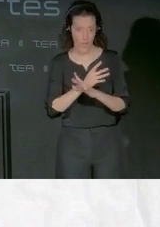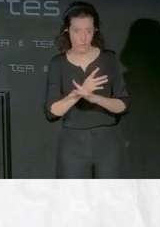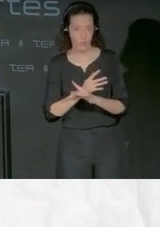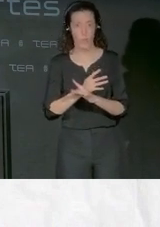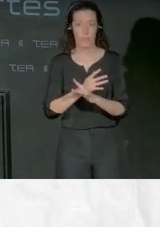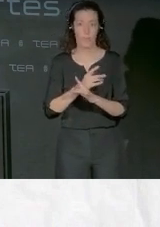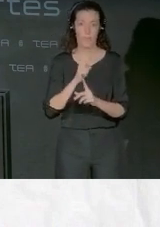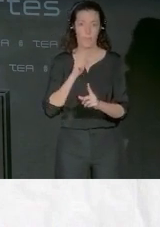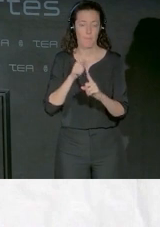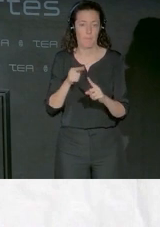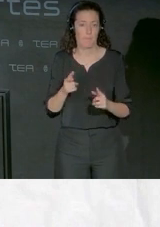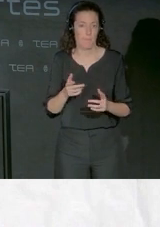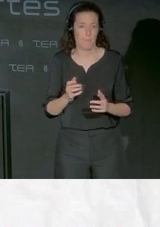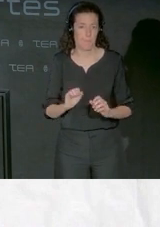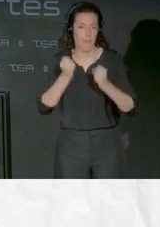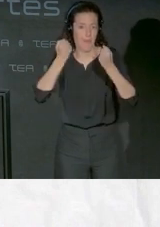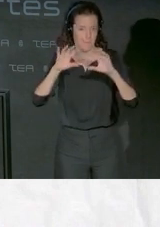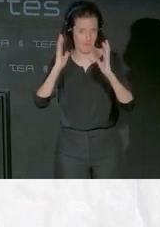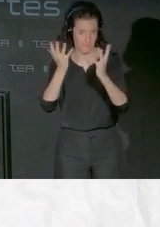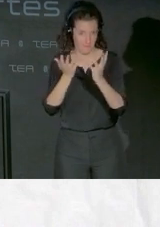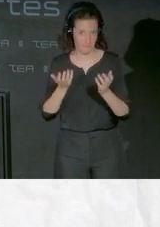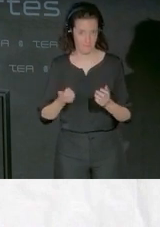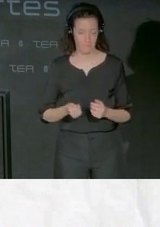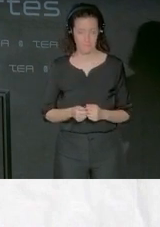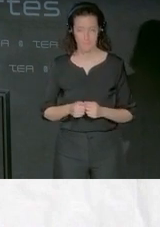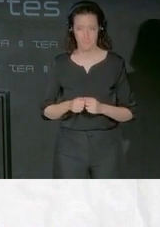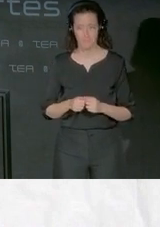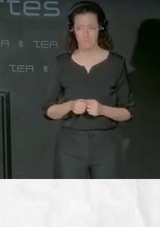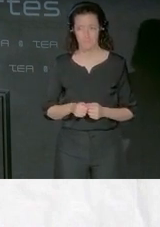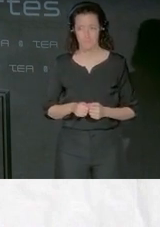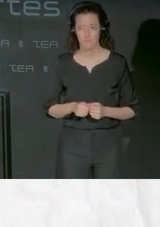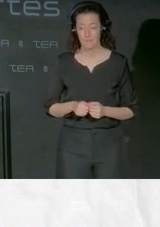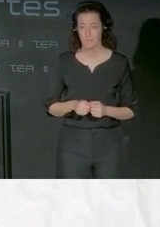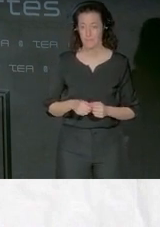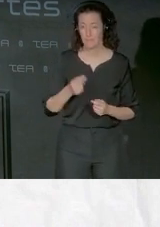around content that raise awareness on the